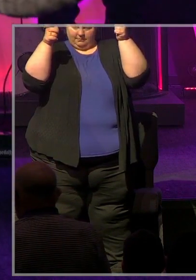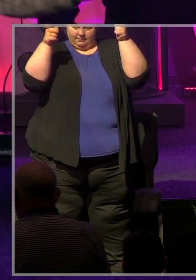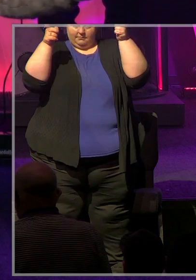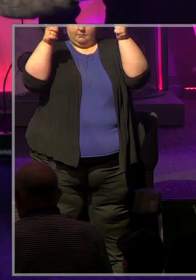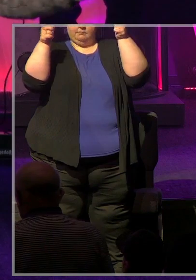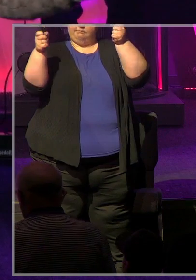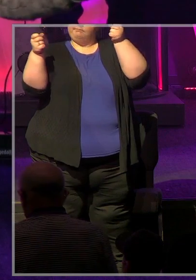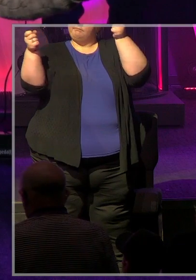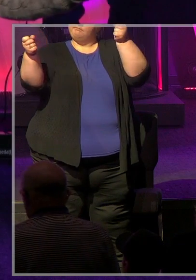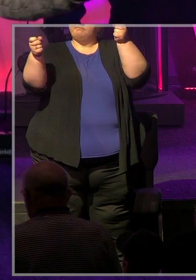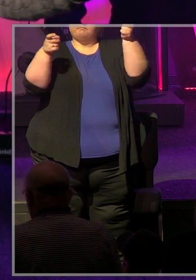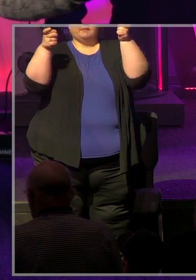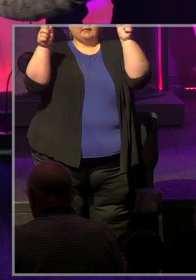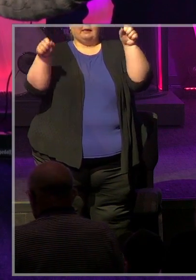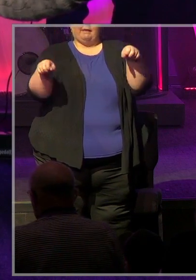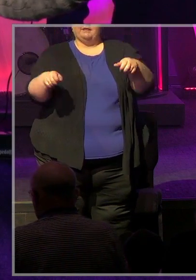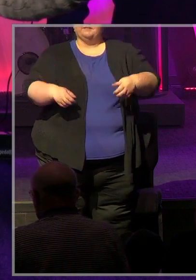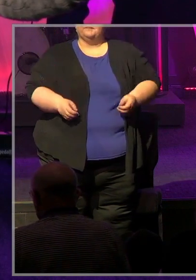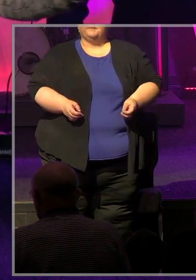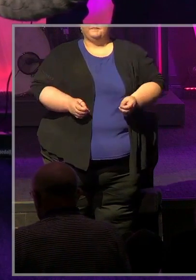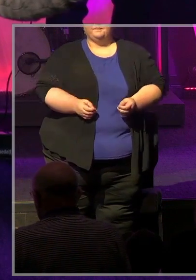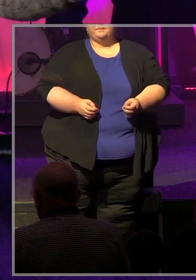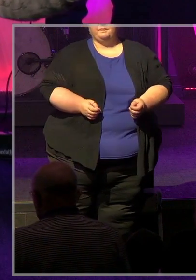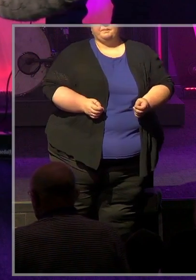safest place for it to be.